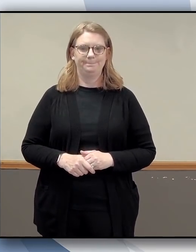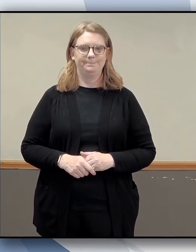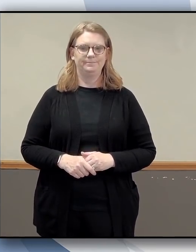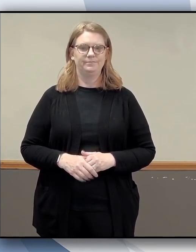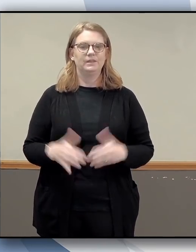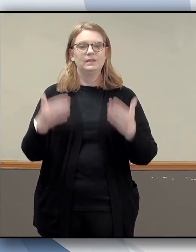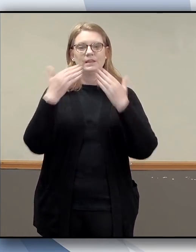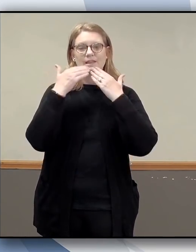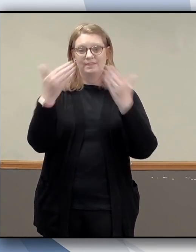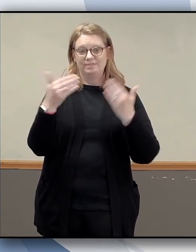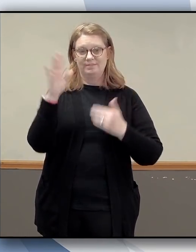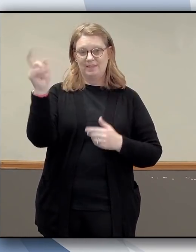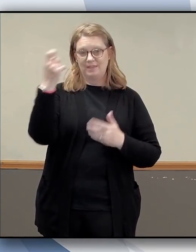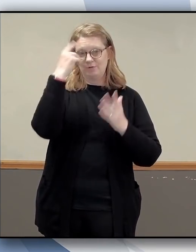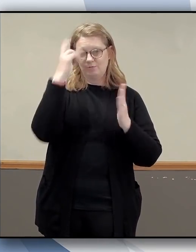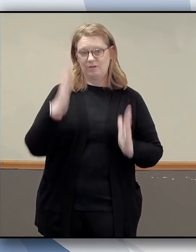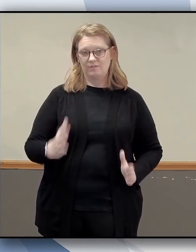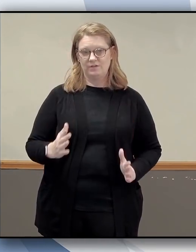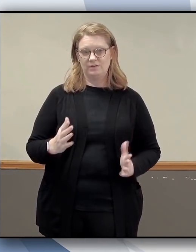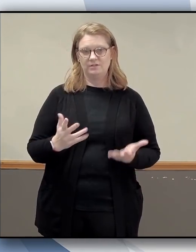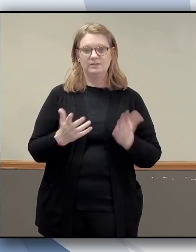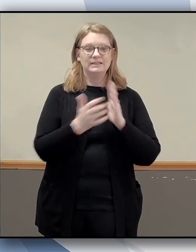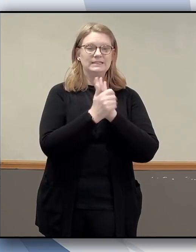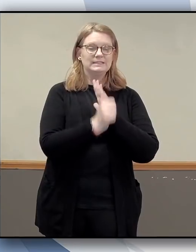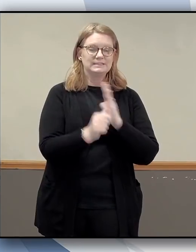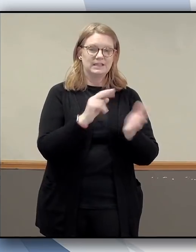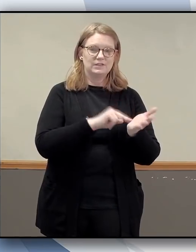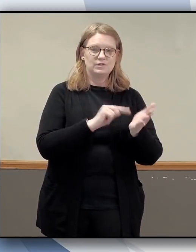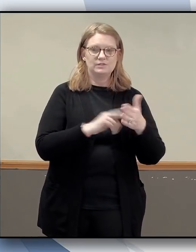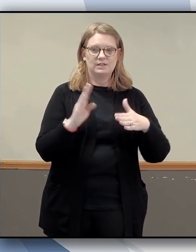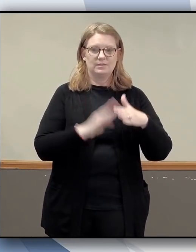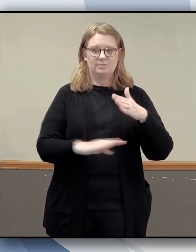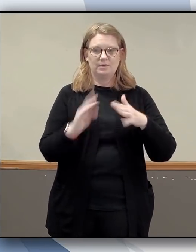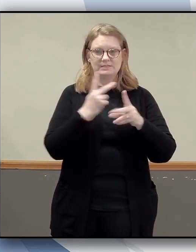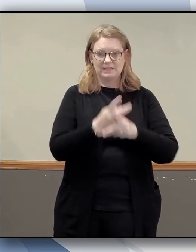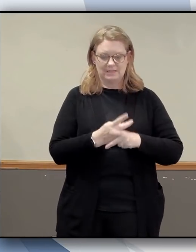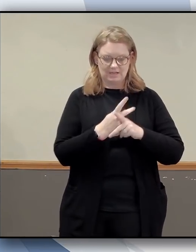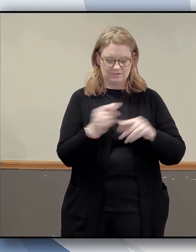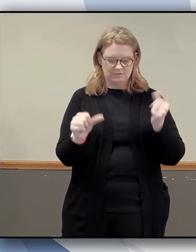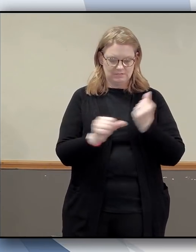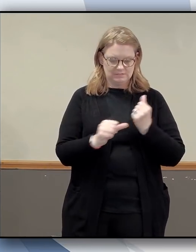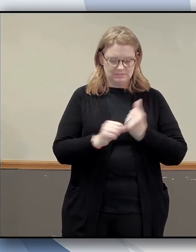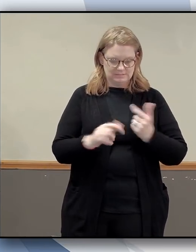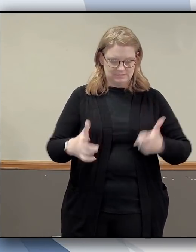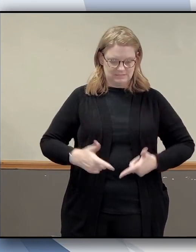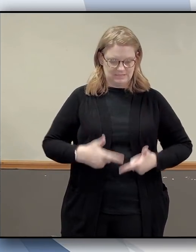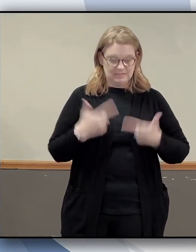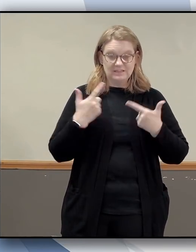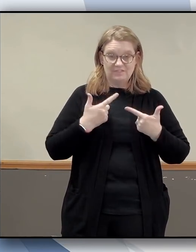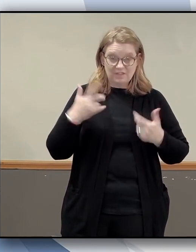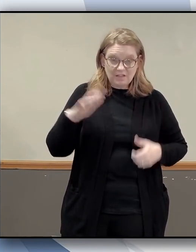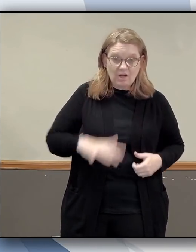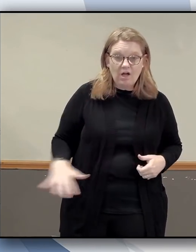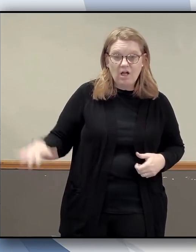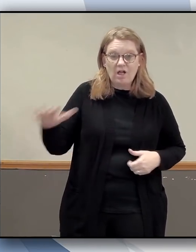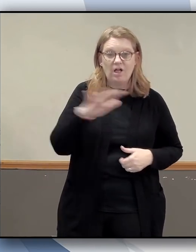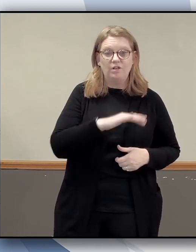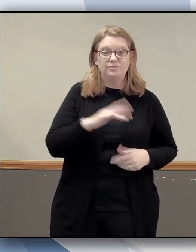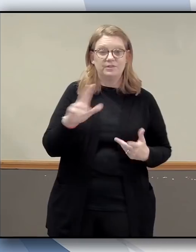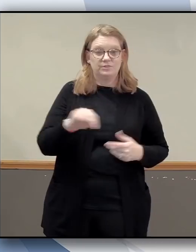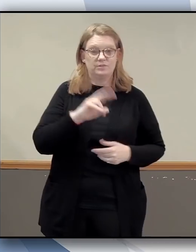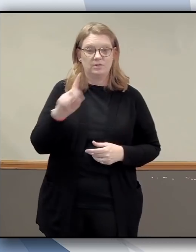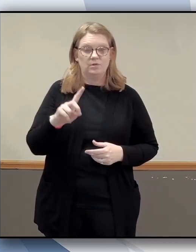Thank you, Governor. Skilled nursing, basic care, and assisted living facilities across the state of North Dakota have faced